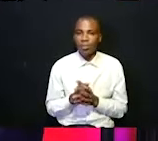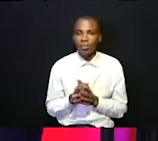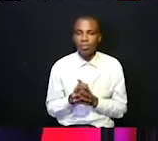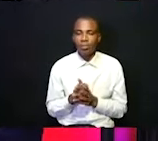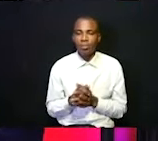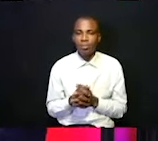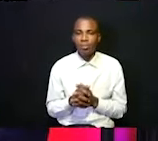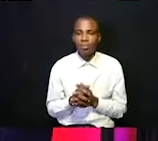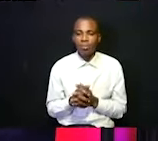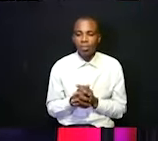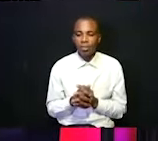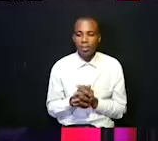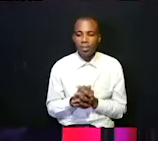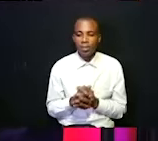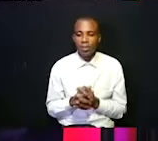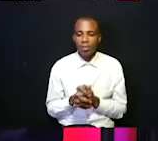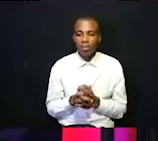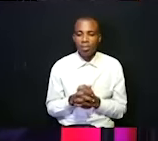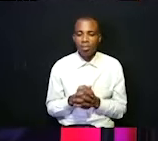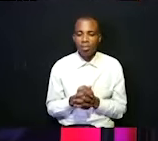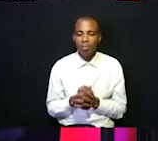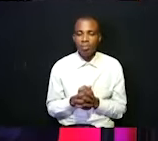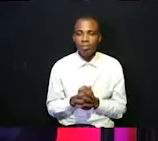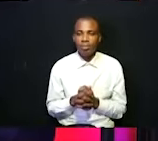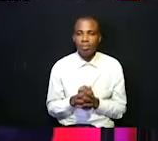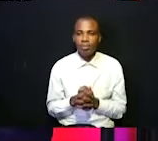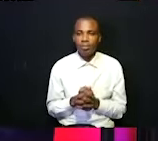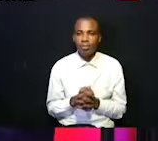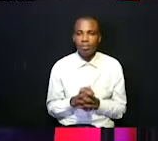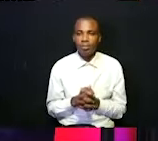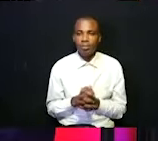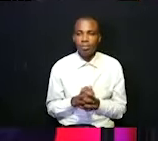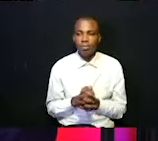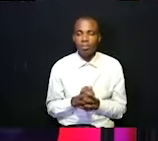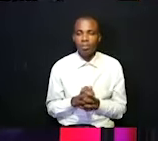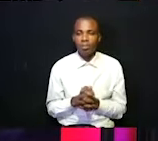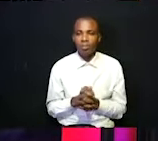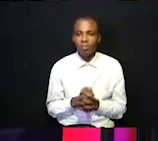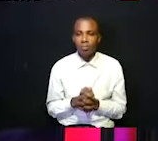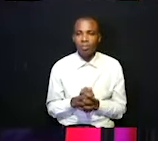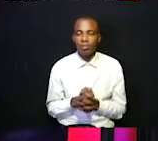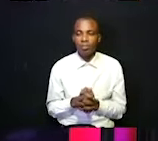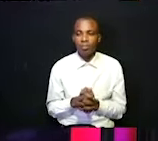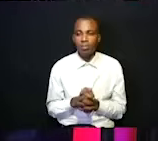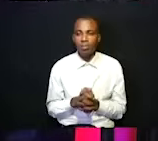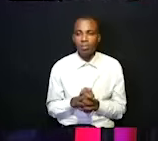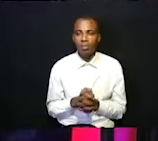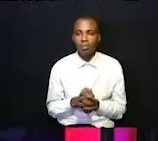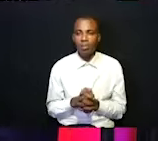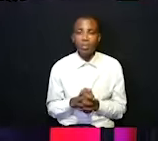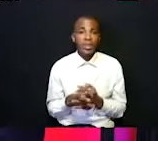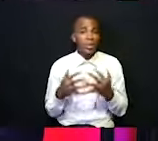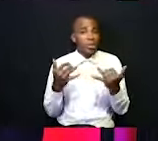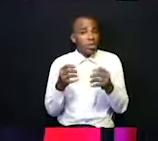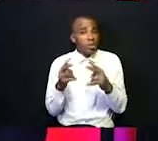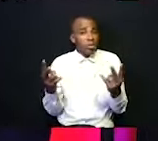nti na onipa beja ne na ene neja ho no de ho akofam ne yire ho na won benu no abeye honam kro. Now you see,